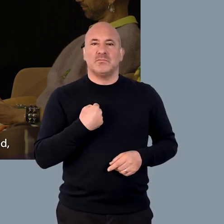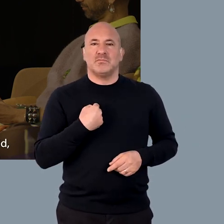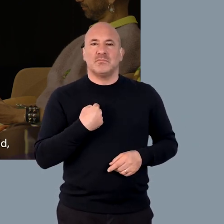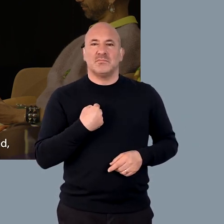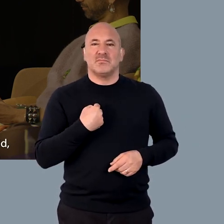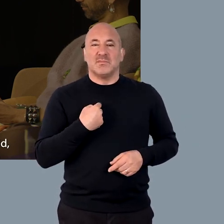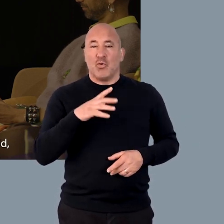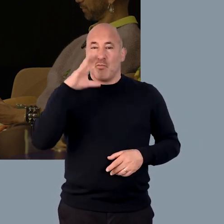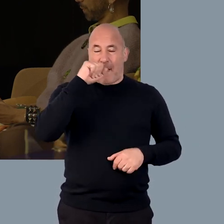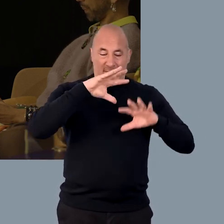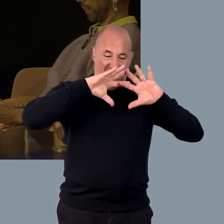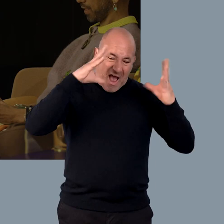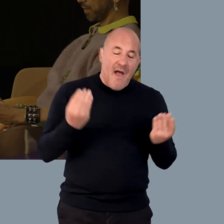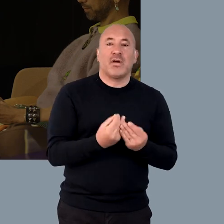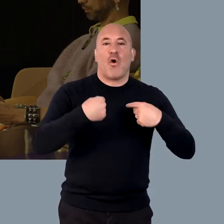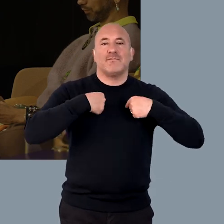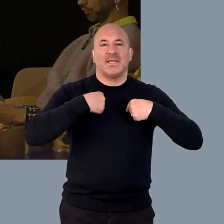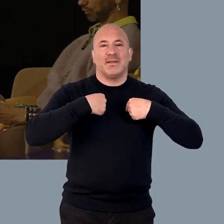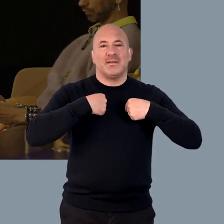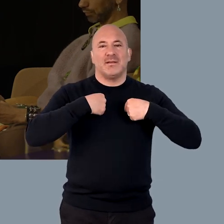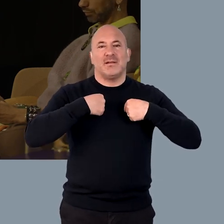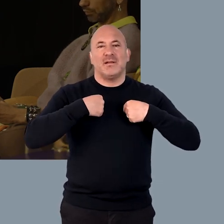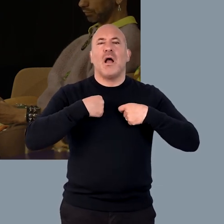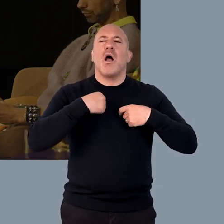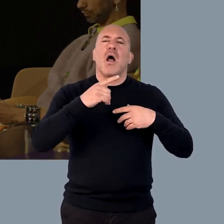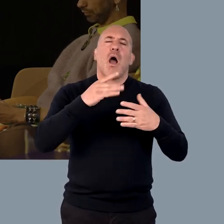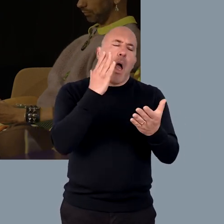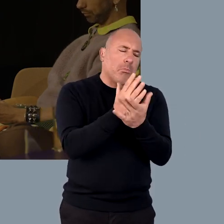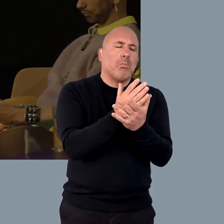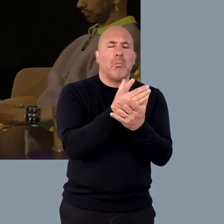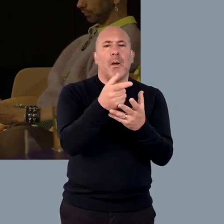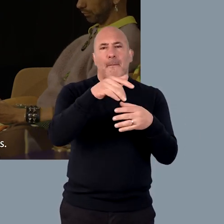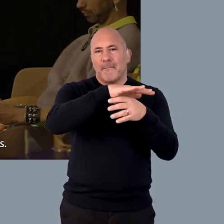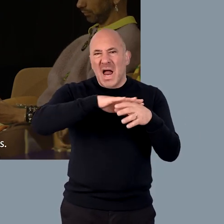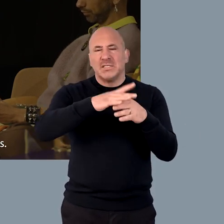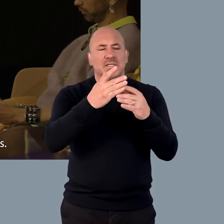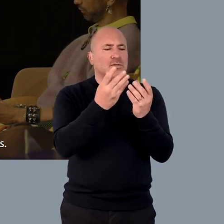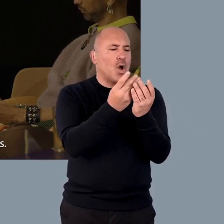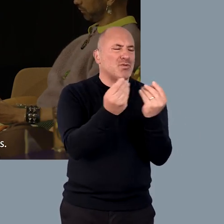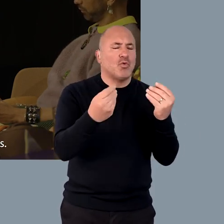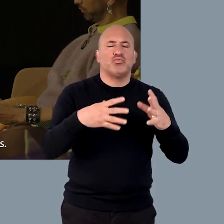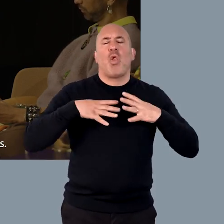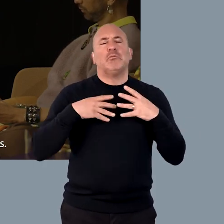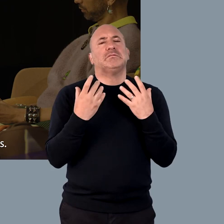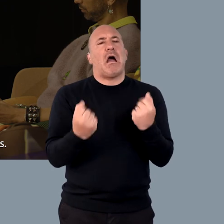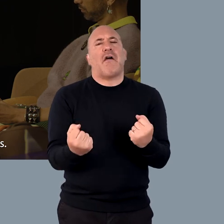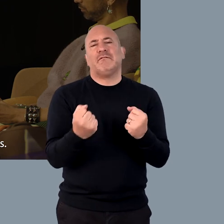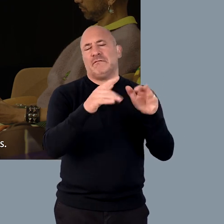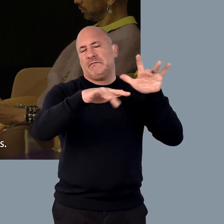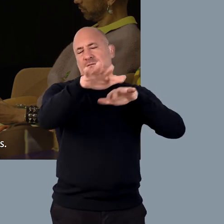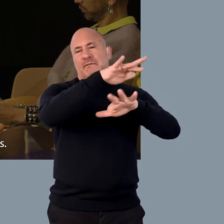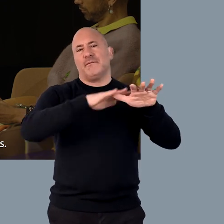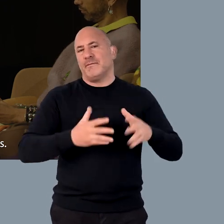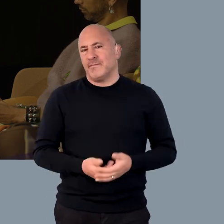you need and kind of as we said remembering the whole you um but yeah there are definitely there are